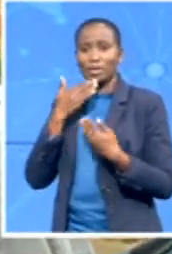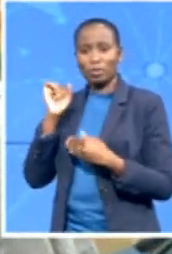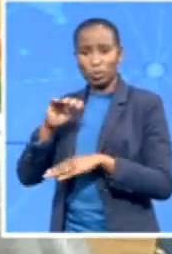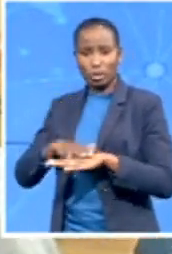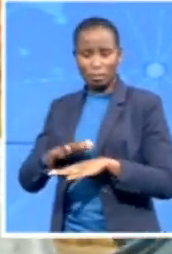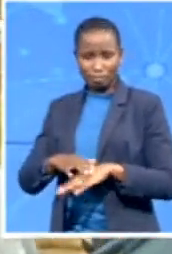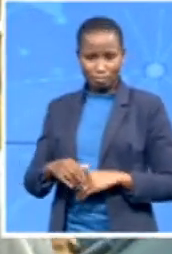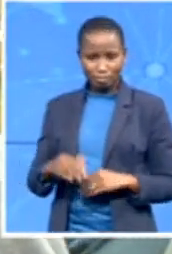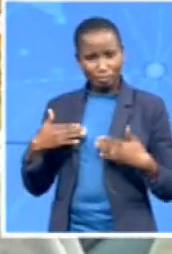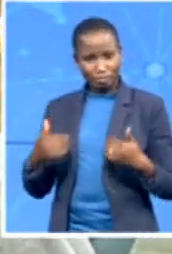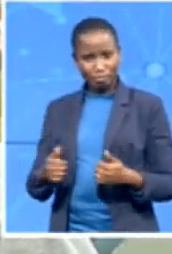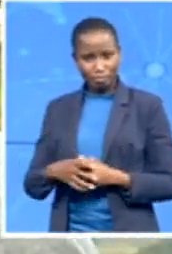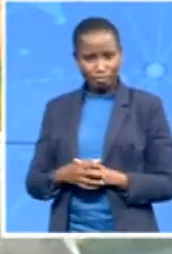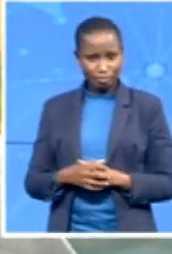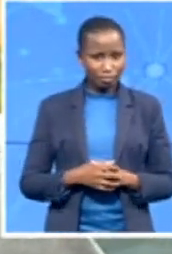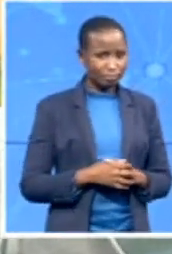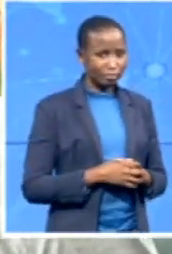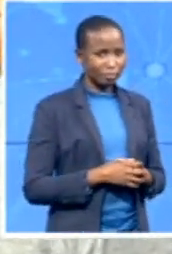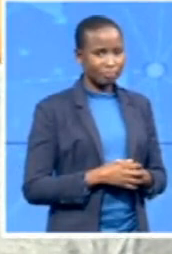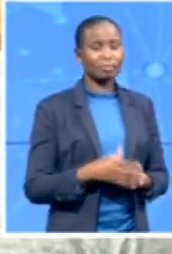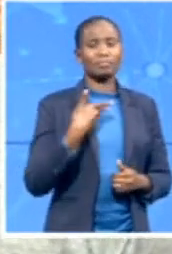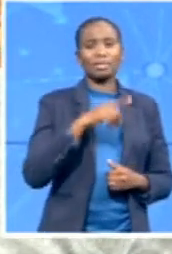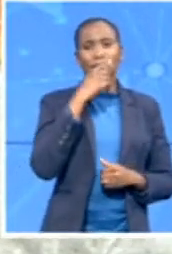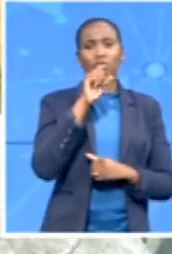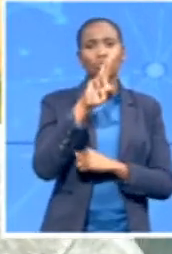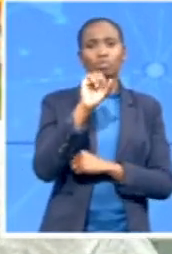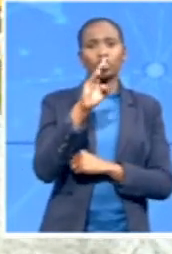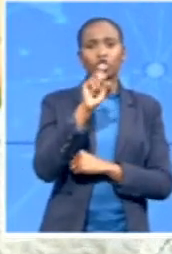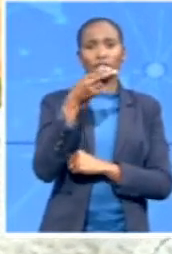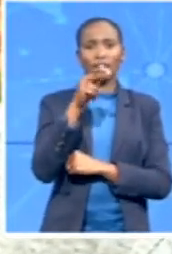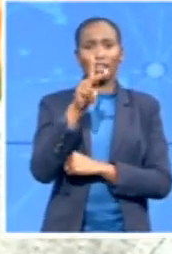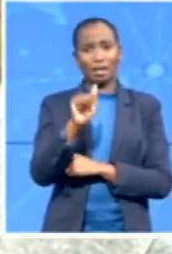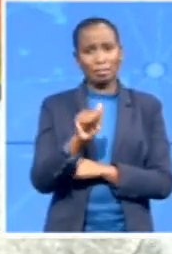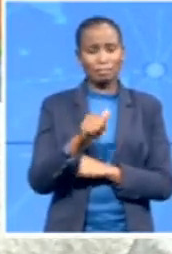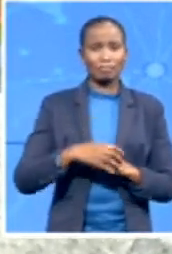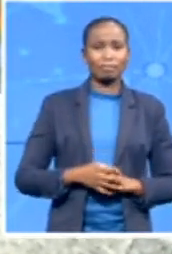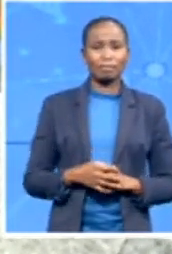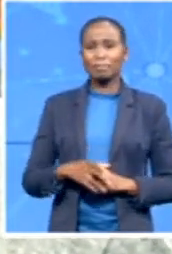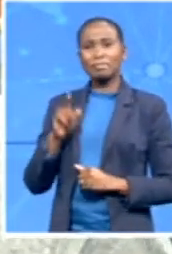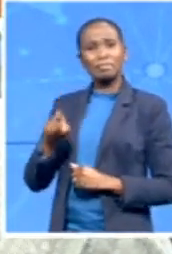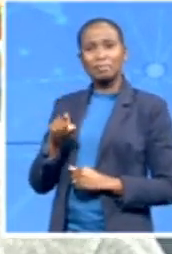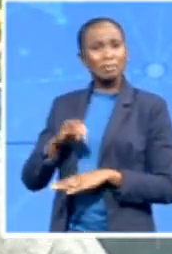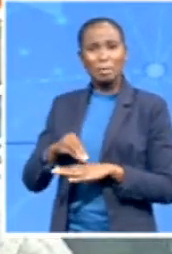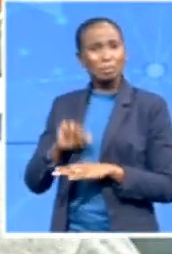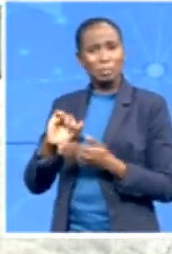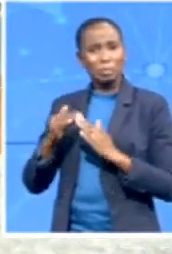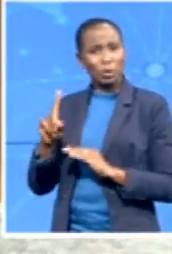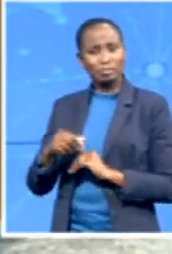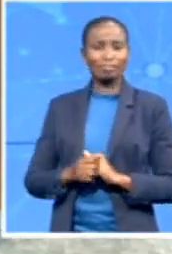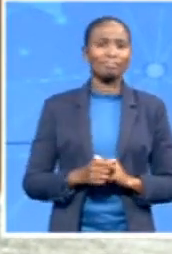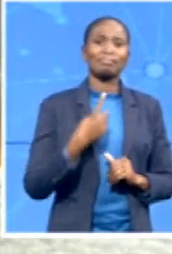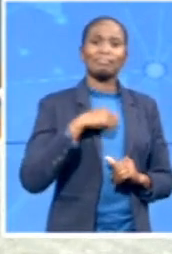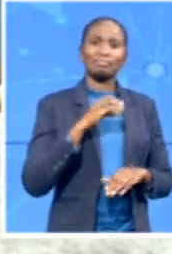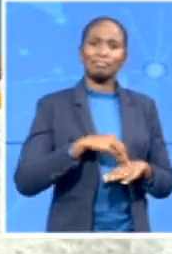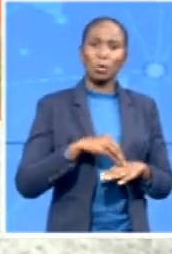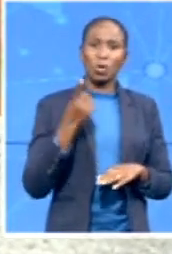Mshabi, Ronald Mabogo. Okay, what do you mean about this? Rina Taizo, Apaka R523, Bada Henoni,